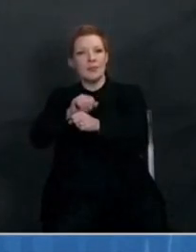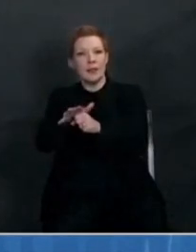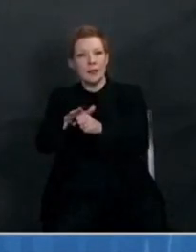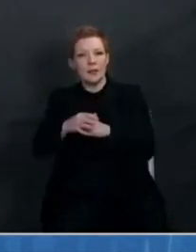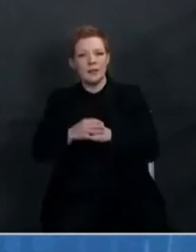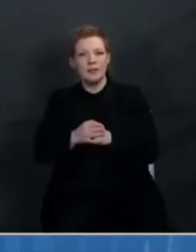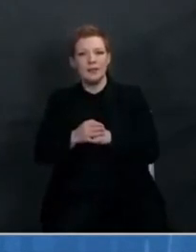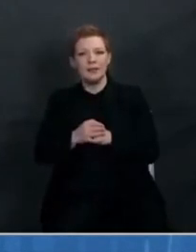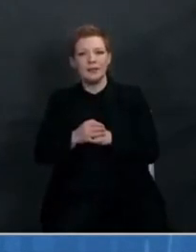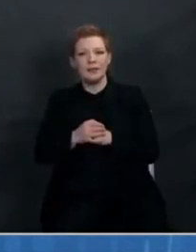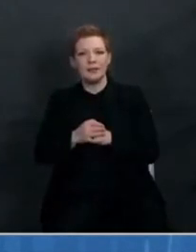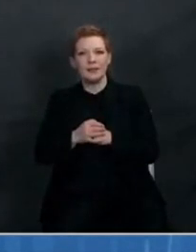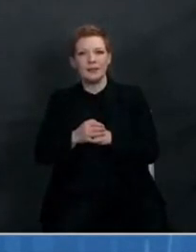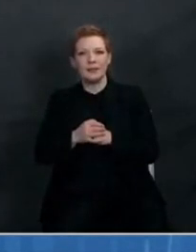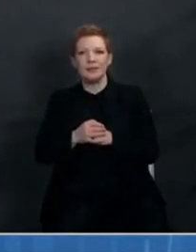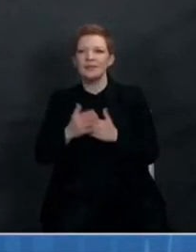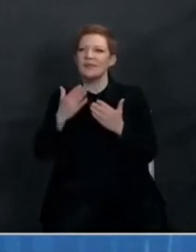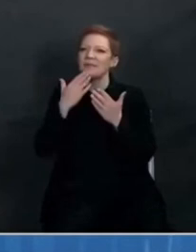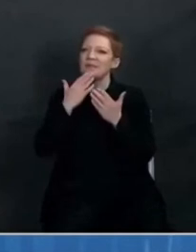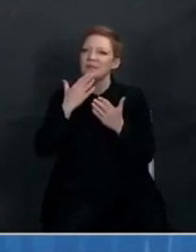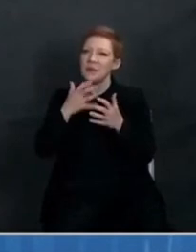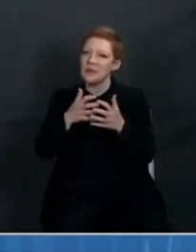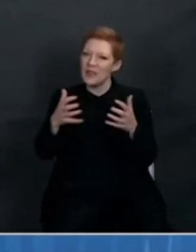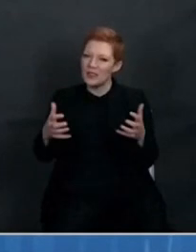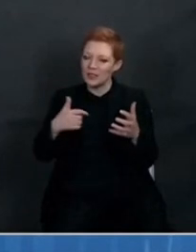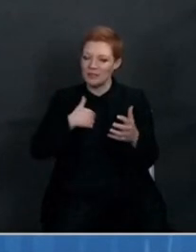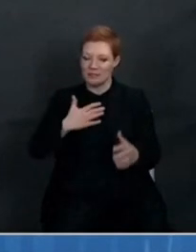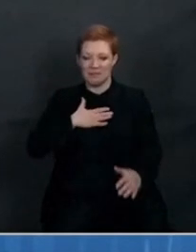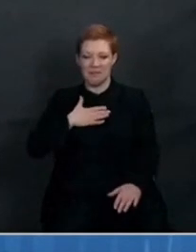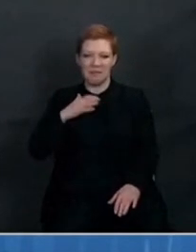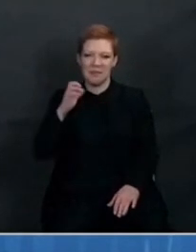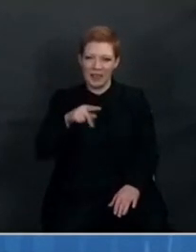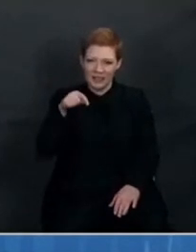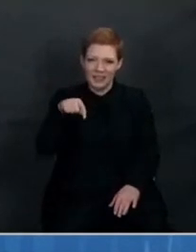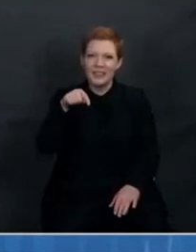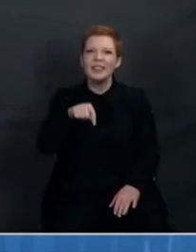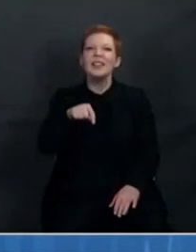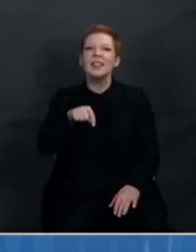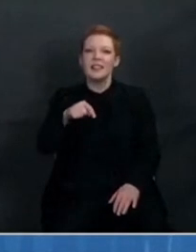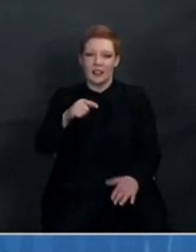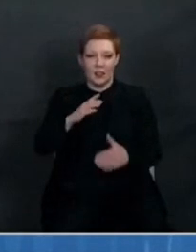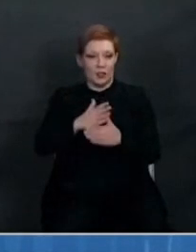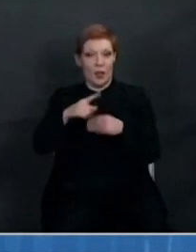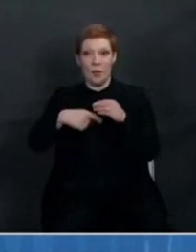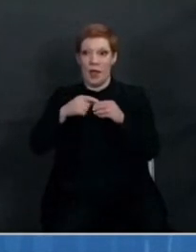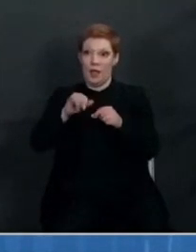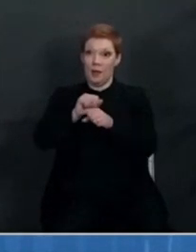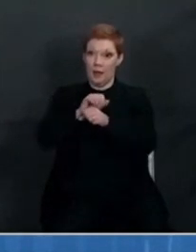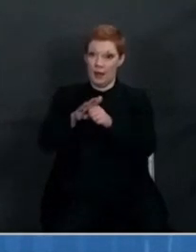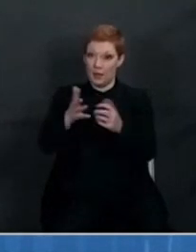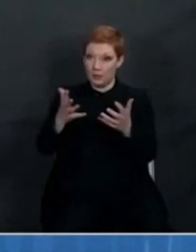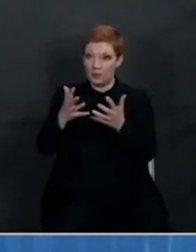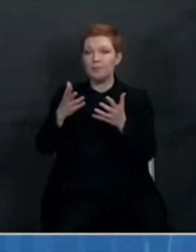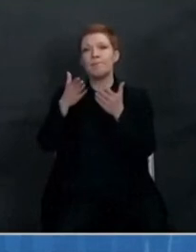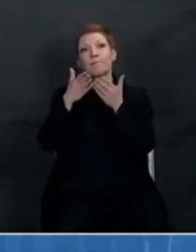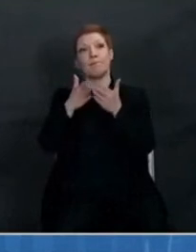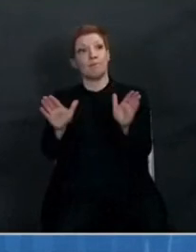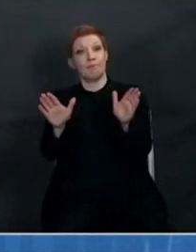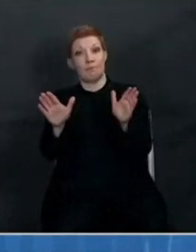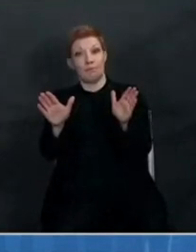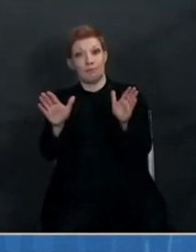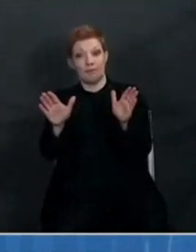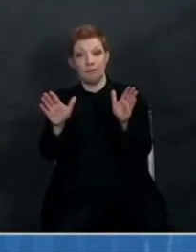Thank you so much. Good morning. I'm glad to be back to share the latest updates on the state of the pandemic. I'll start with an overview of the data.